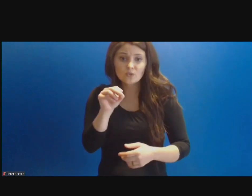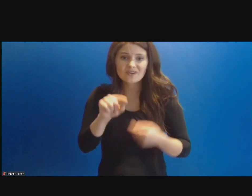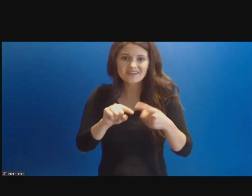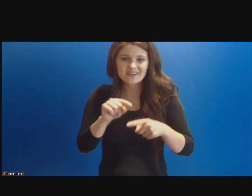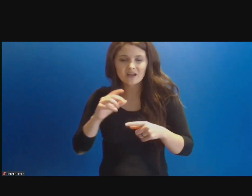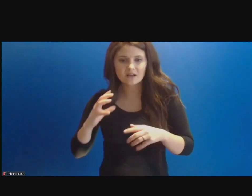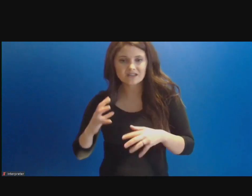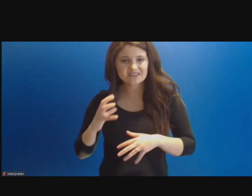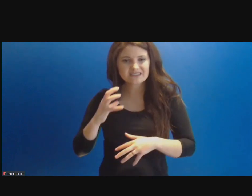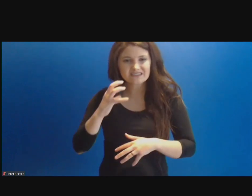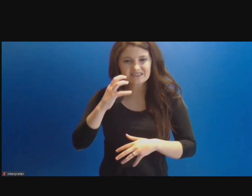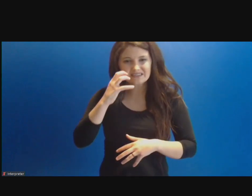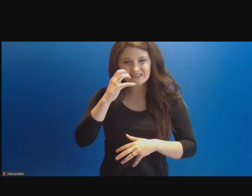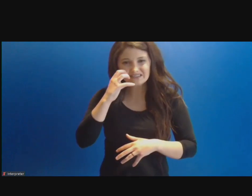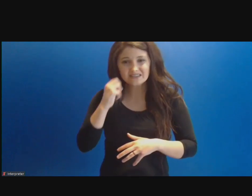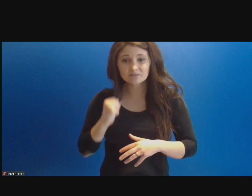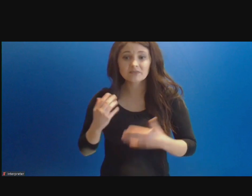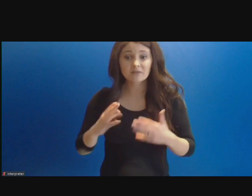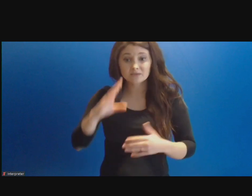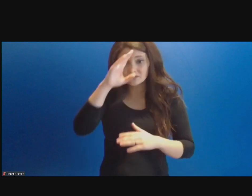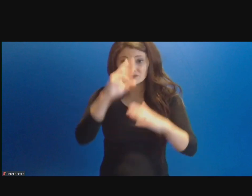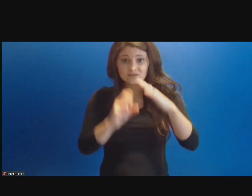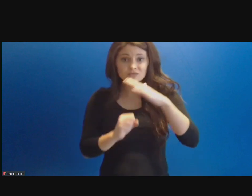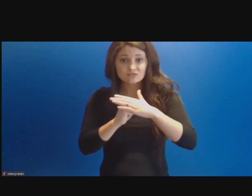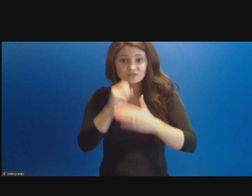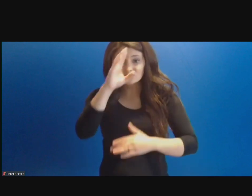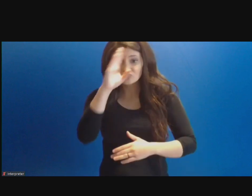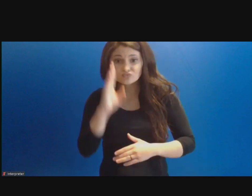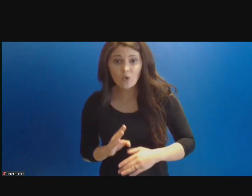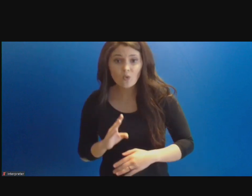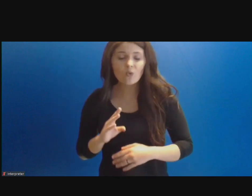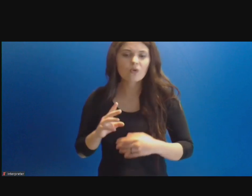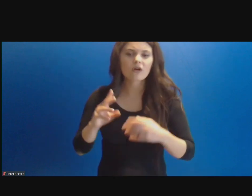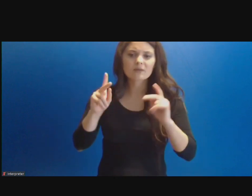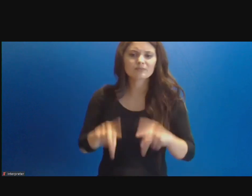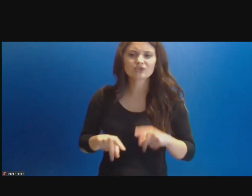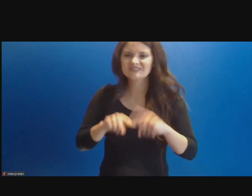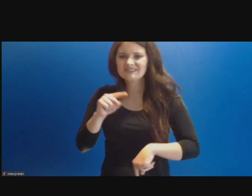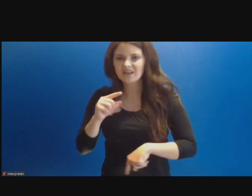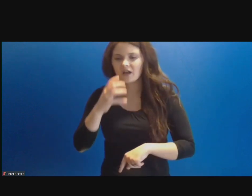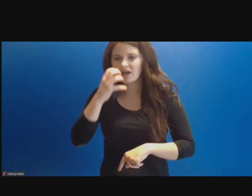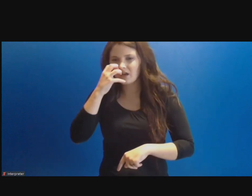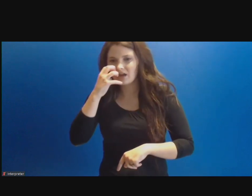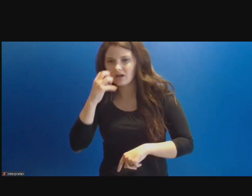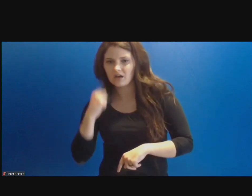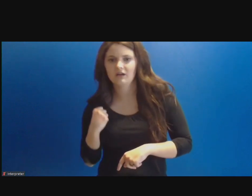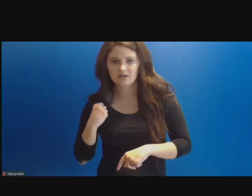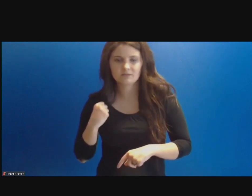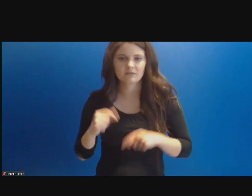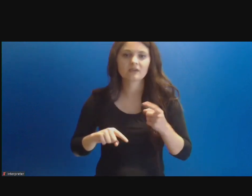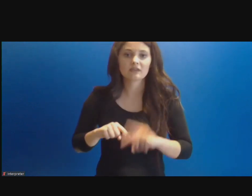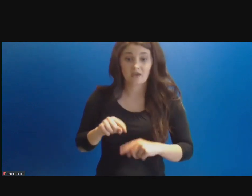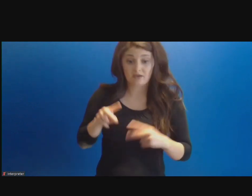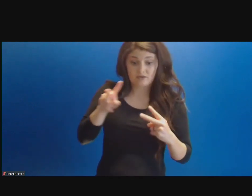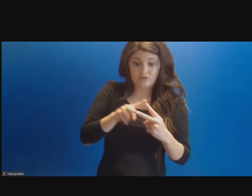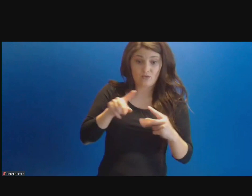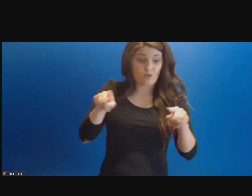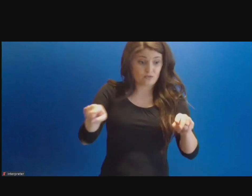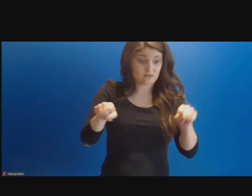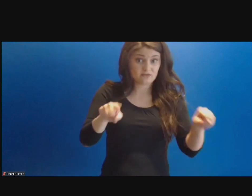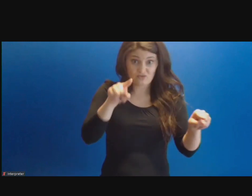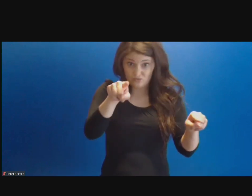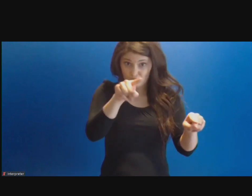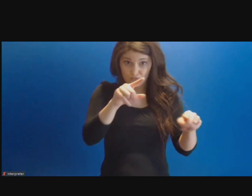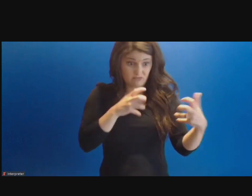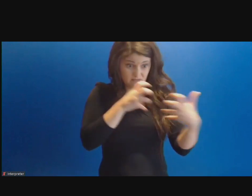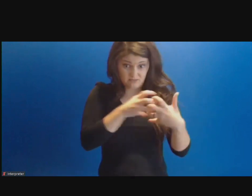to reach up. Somebody's had a stroke or somebody like that that can't remove the mask from their face. Those two types of individuals